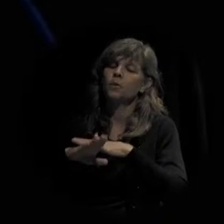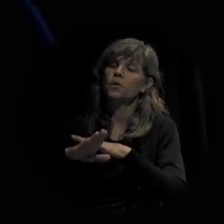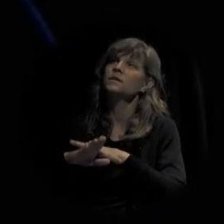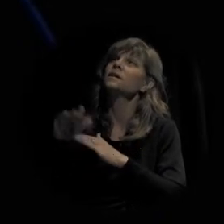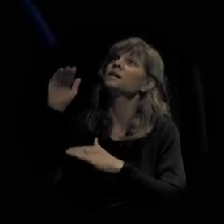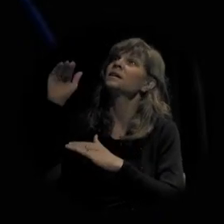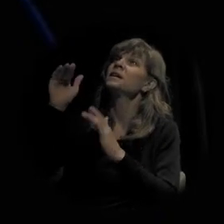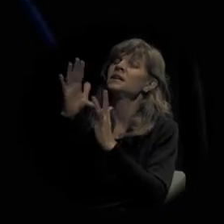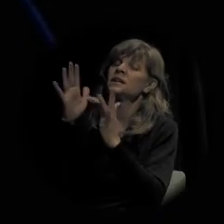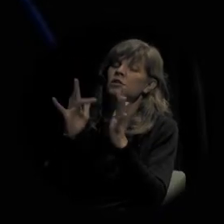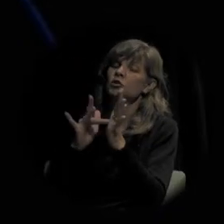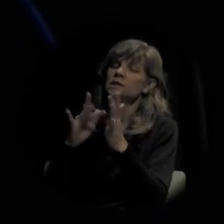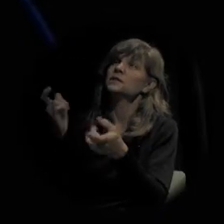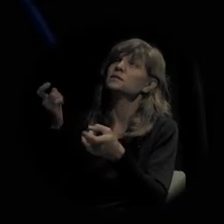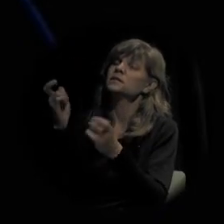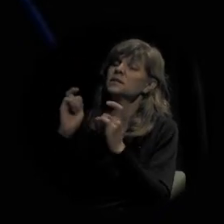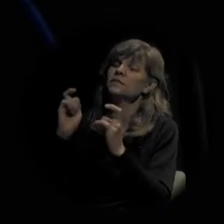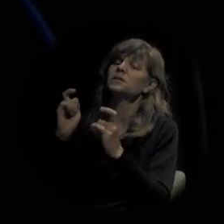us